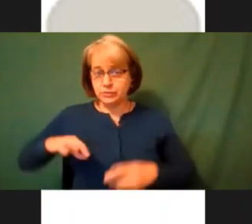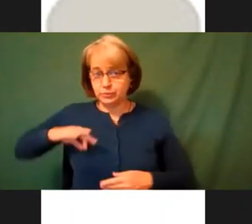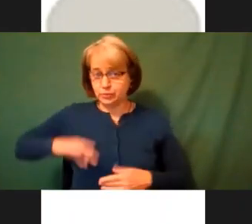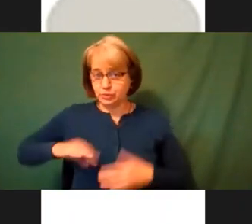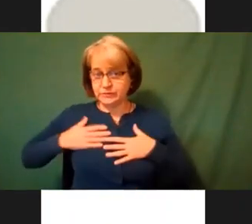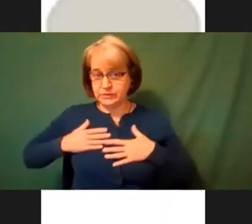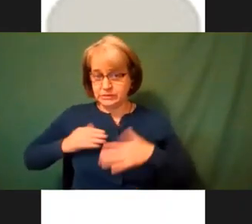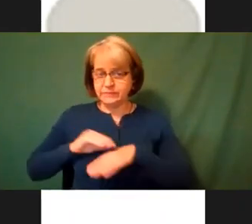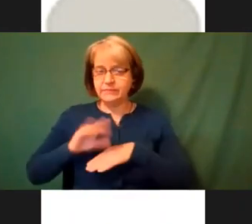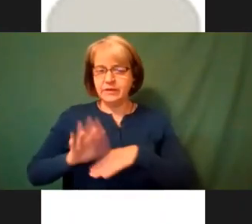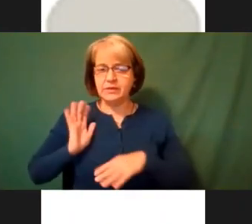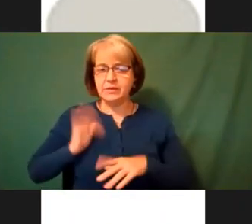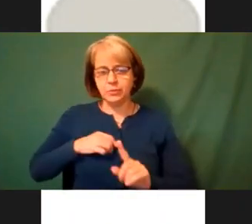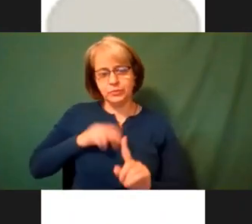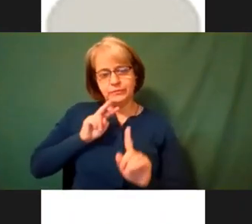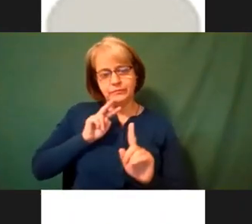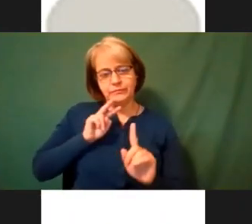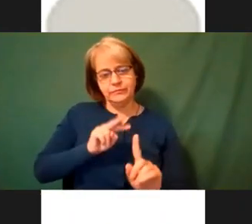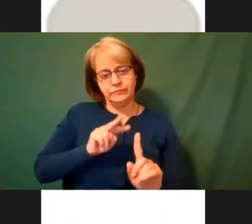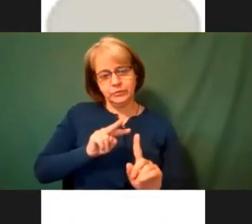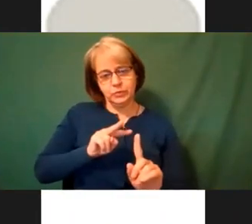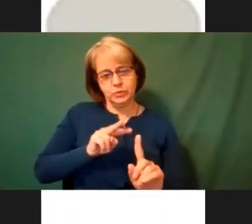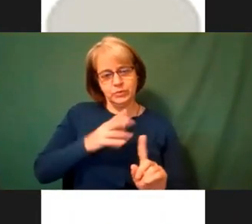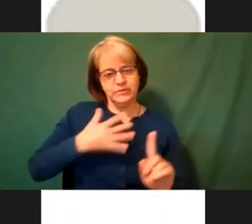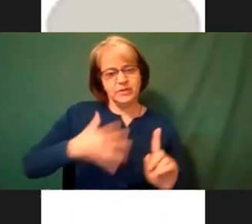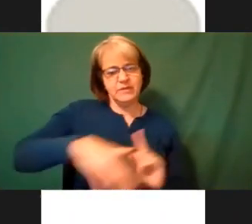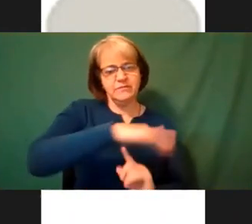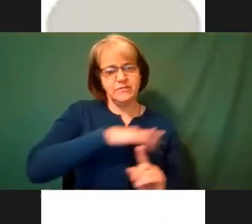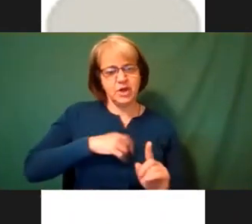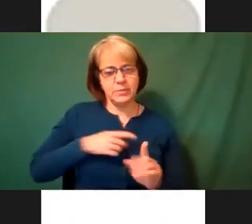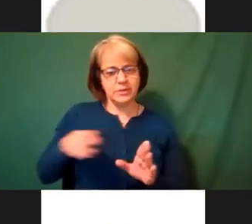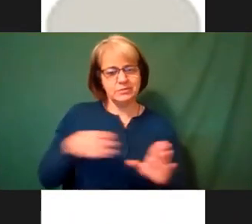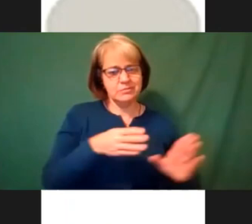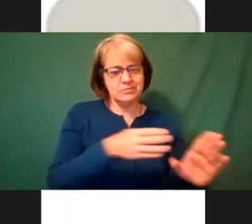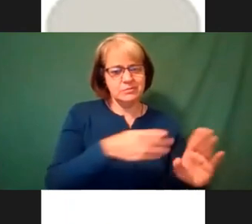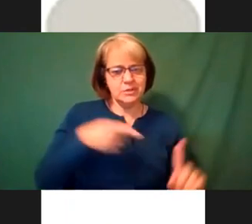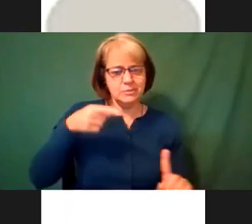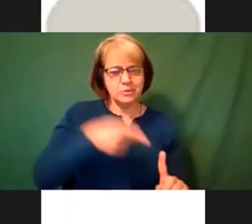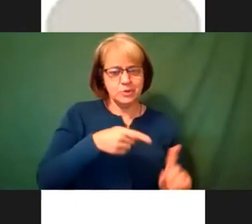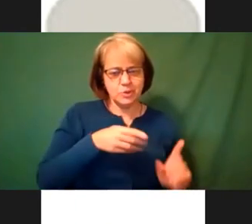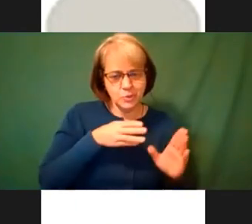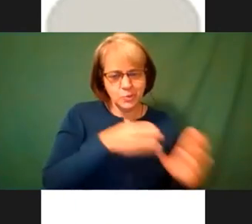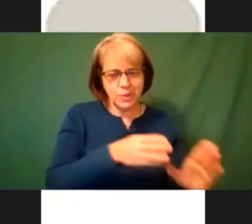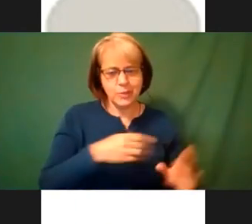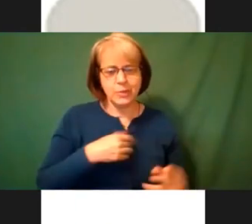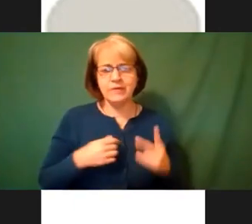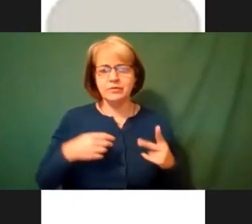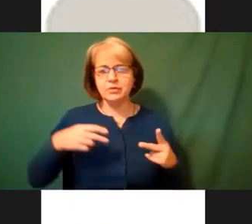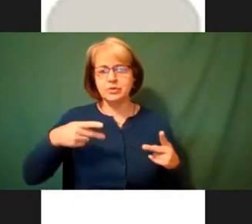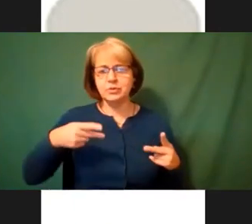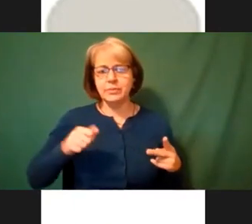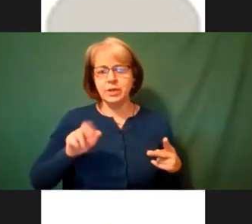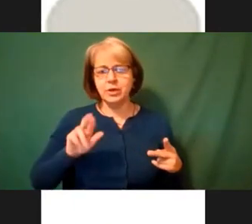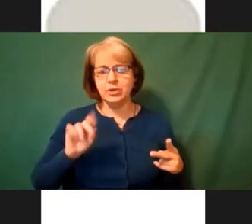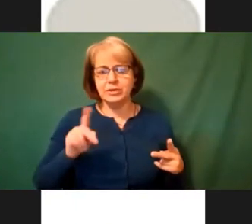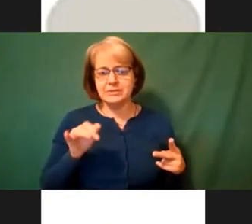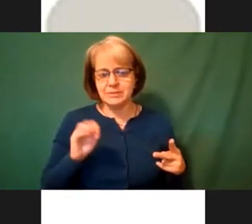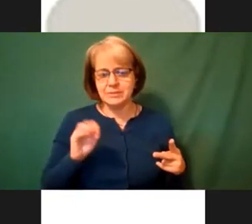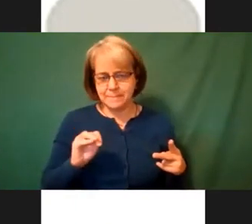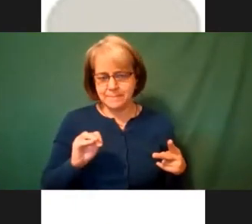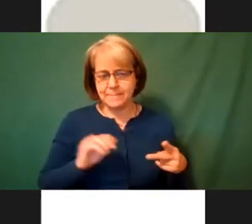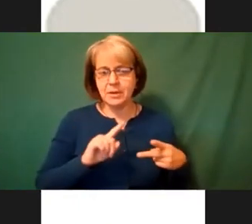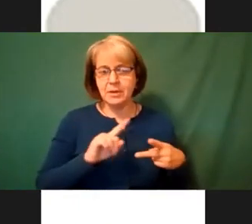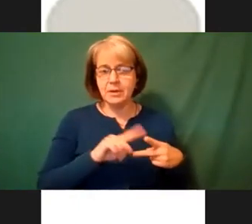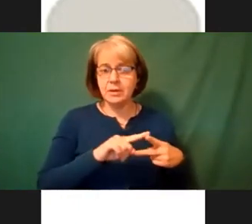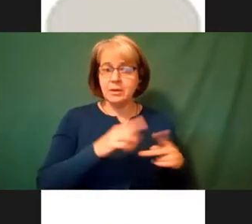human beings to non-human, to the environment in a very particular way. Two paradigms we tend to use. One is that the environment is a